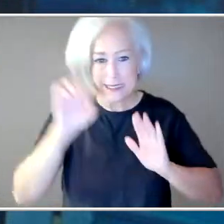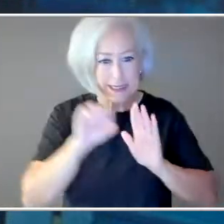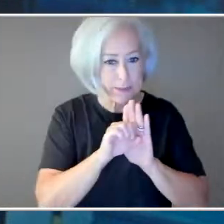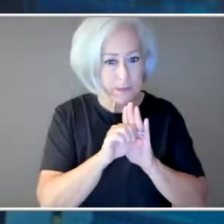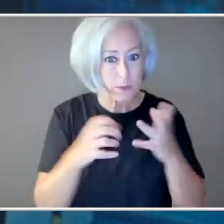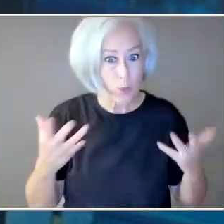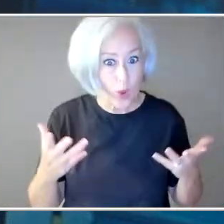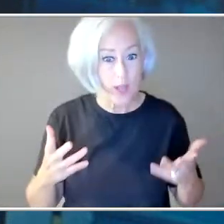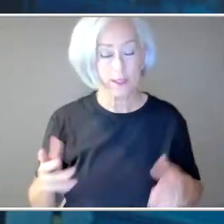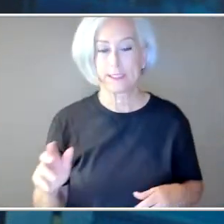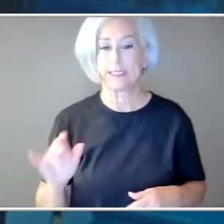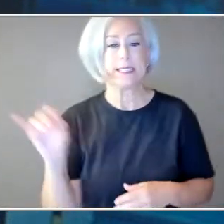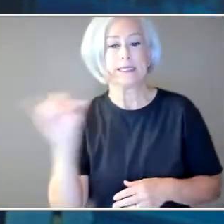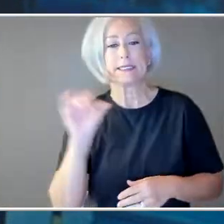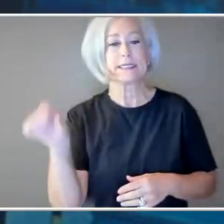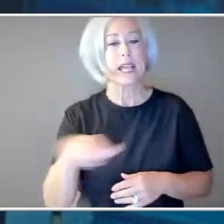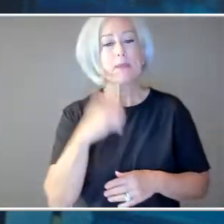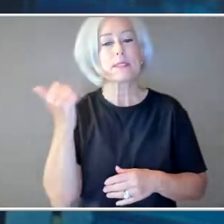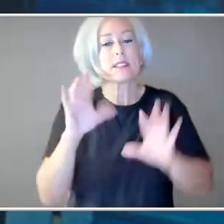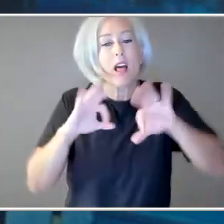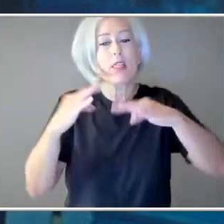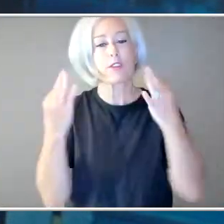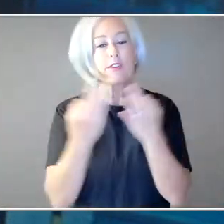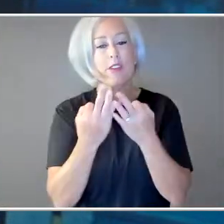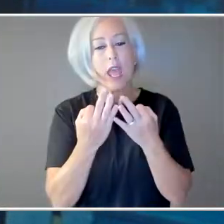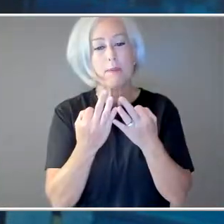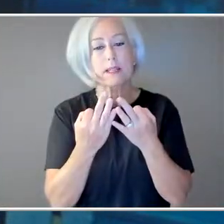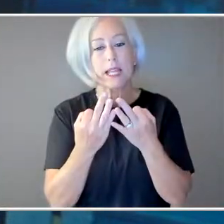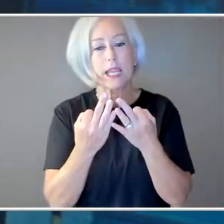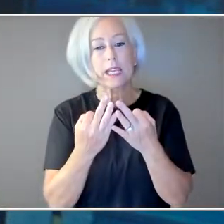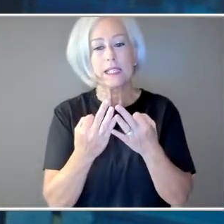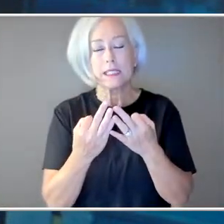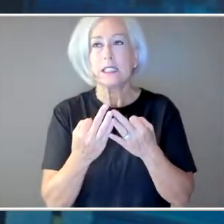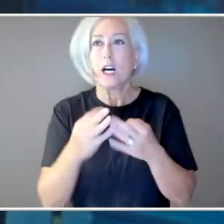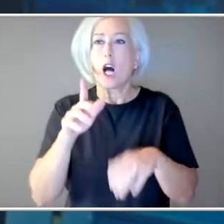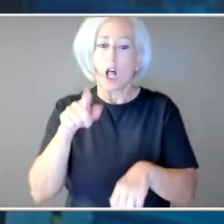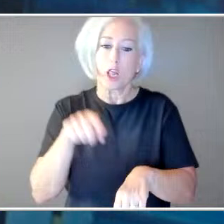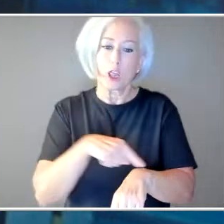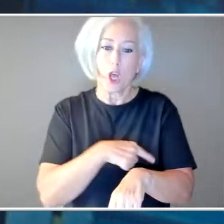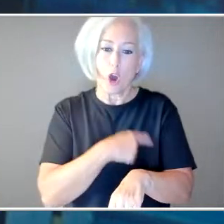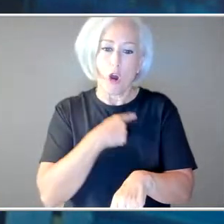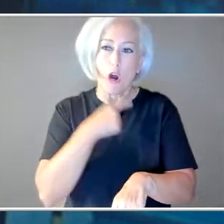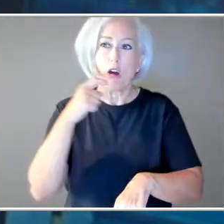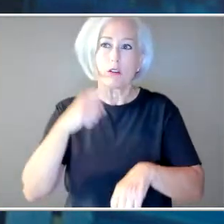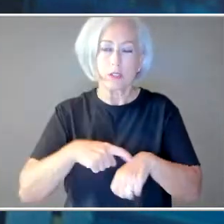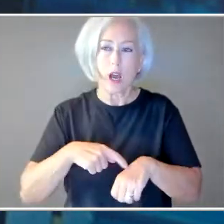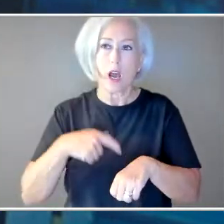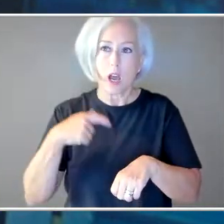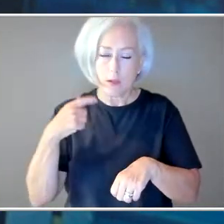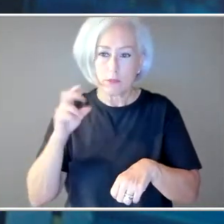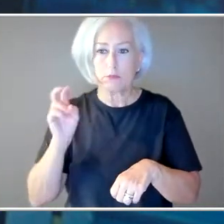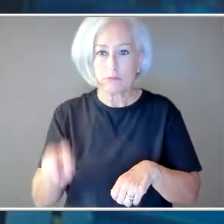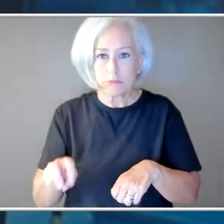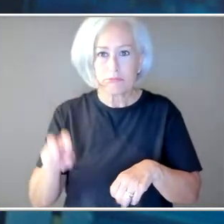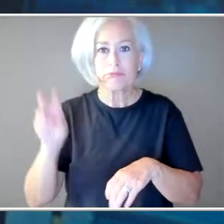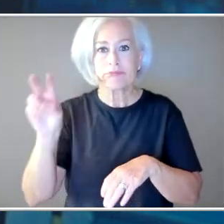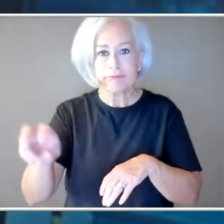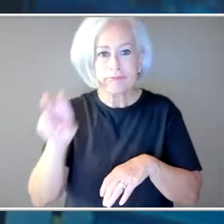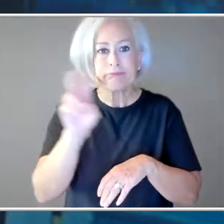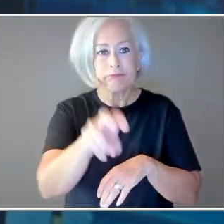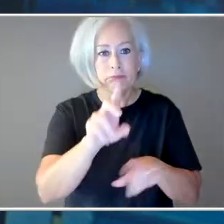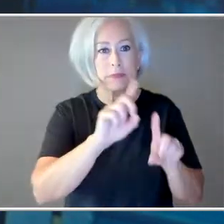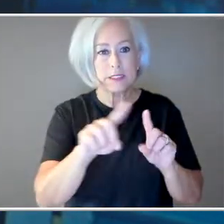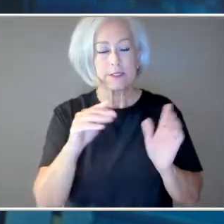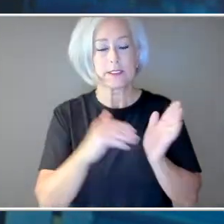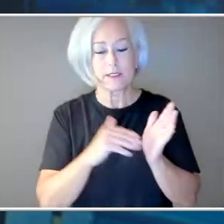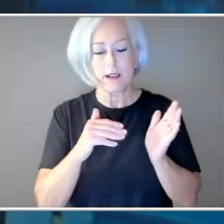of families, it was a kind of long journey to get the diagnosis. He had symptoms that